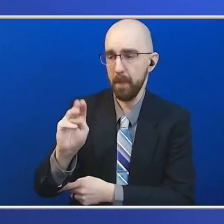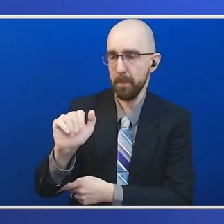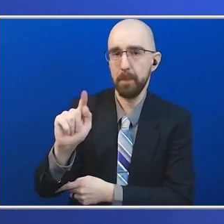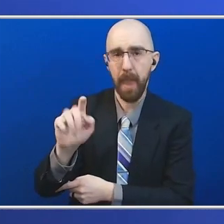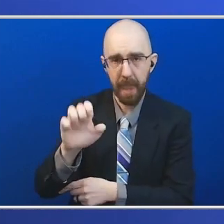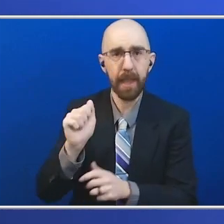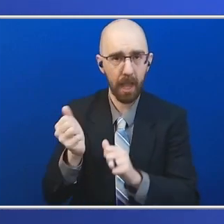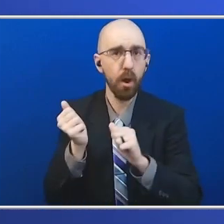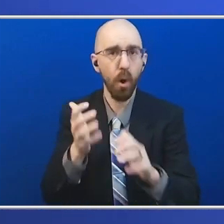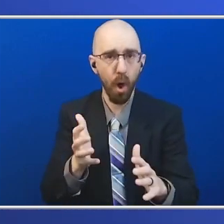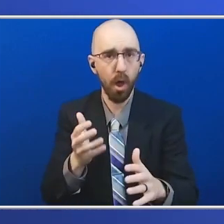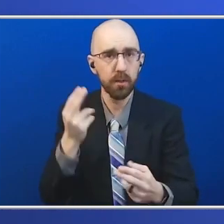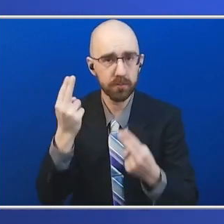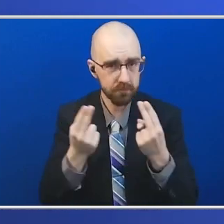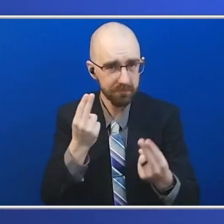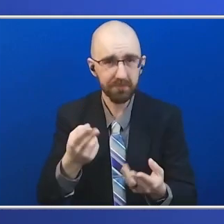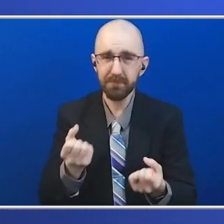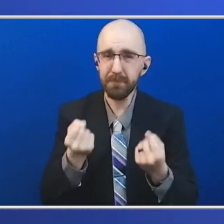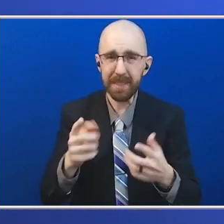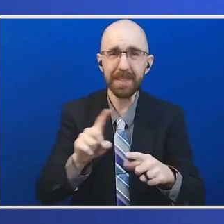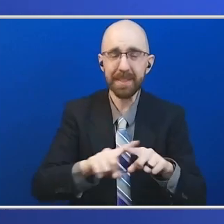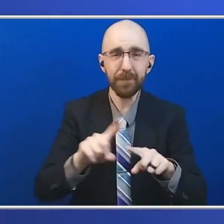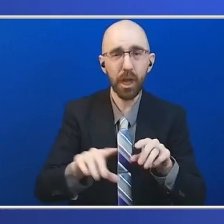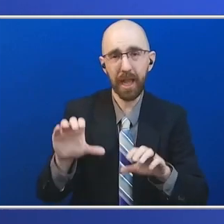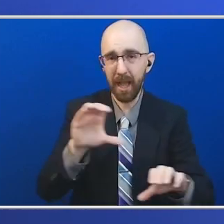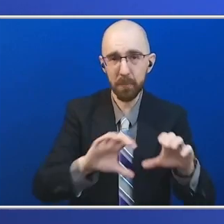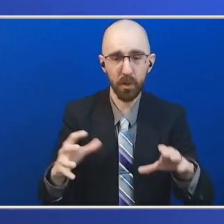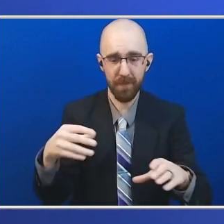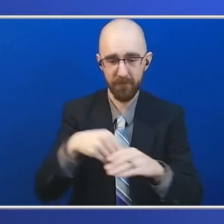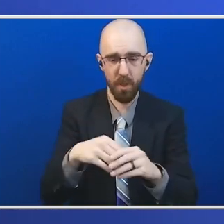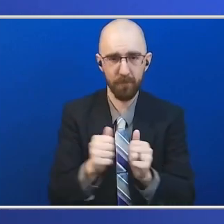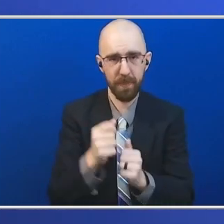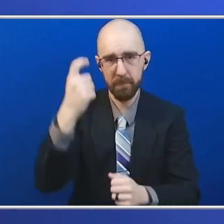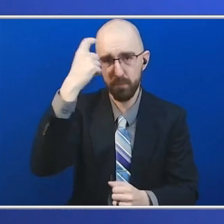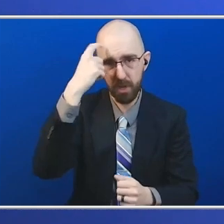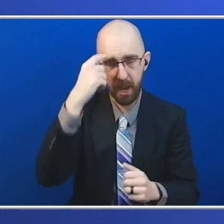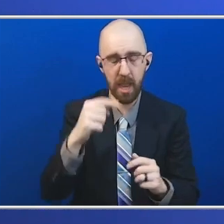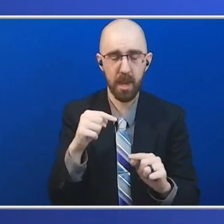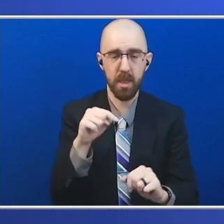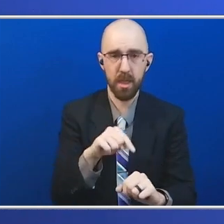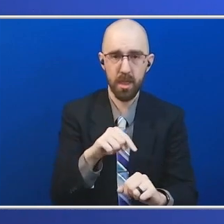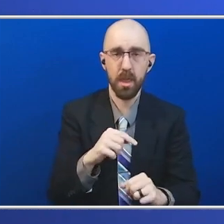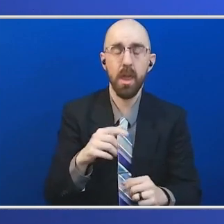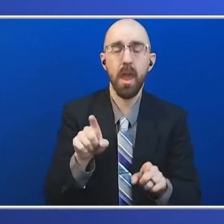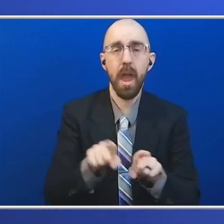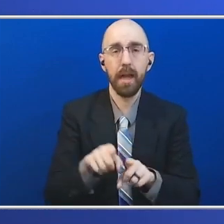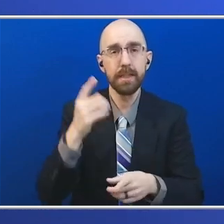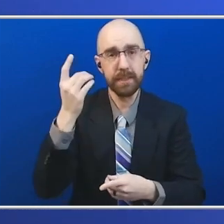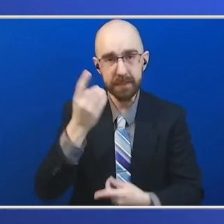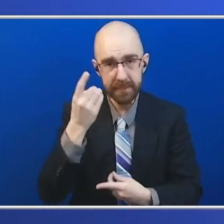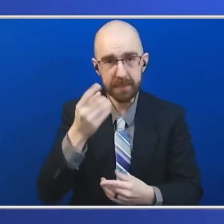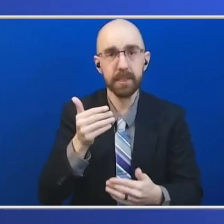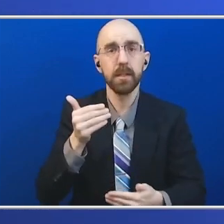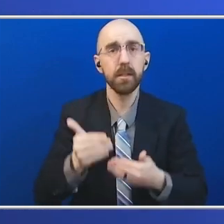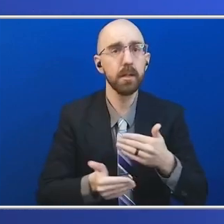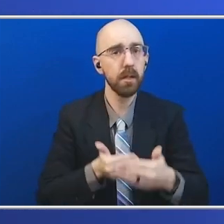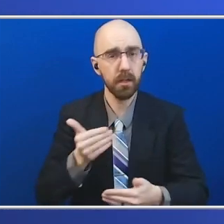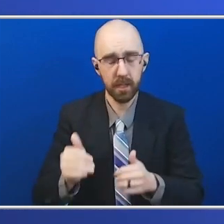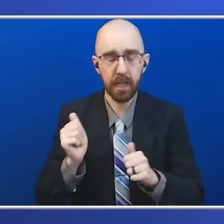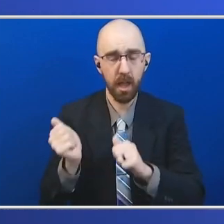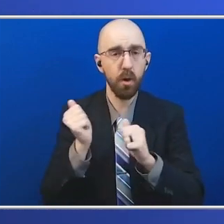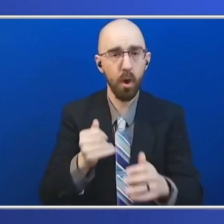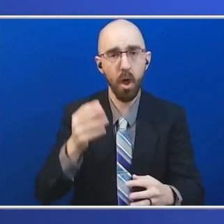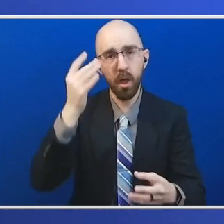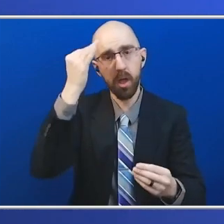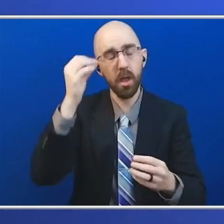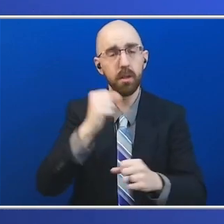So there are multiple chemicals that are involved in the brain that, as the disease is progressive, can cause hallucinations. The